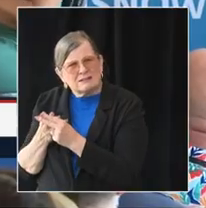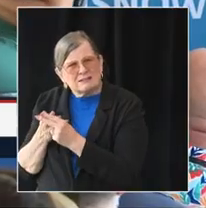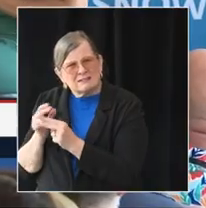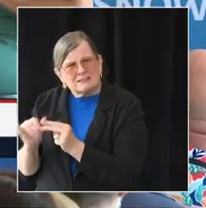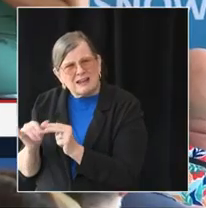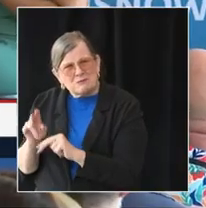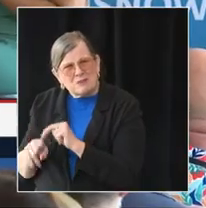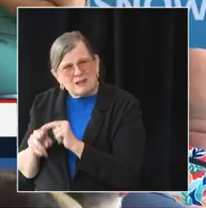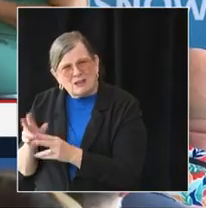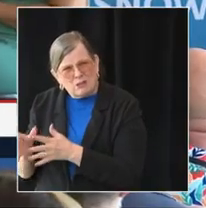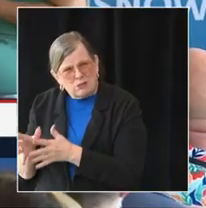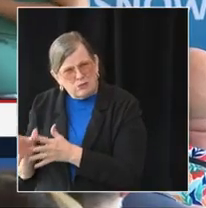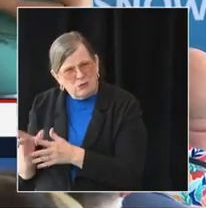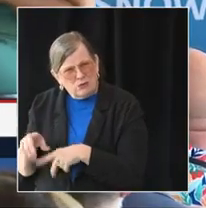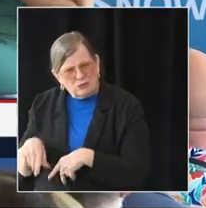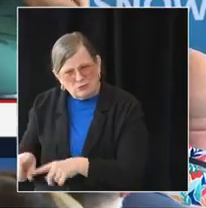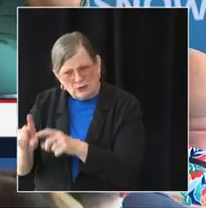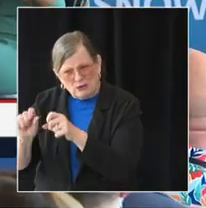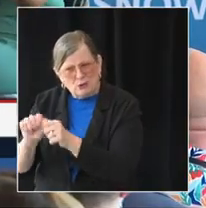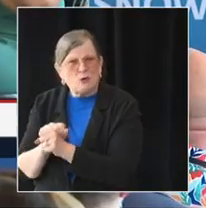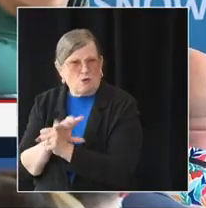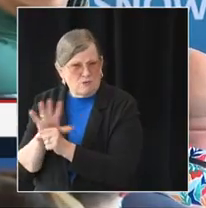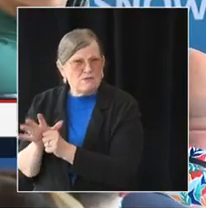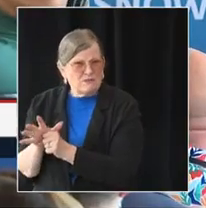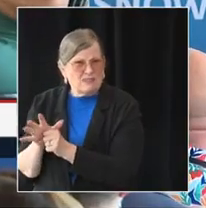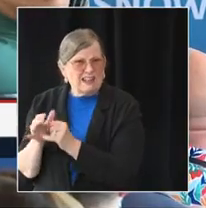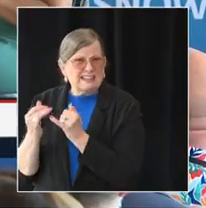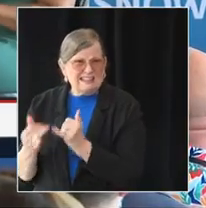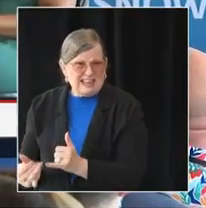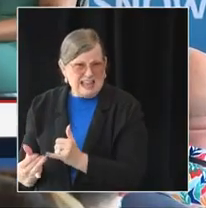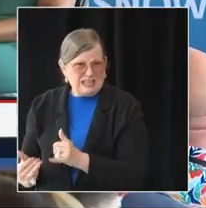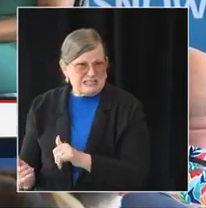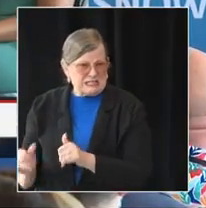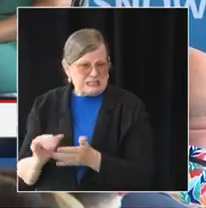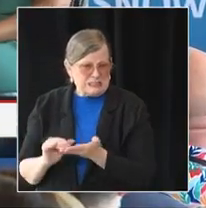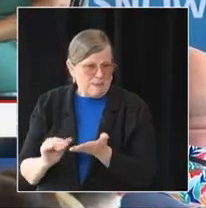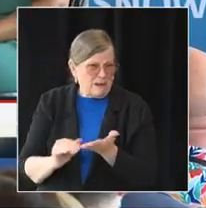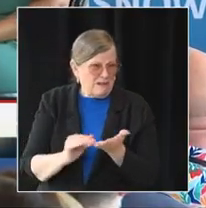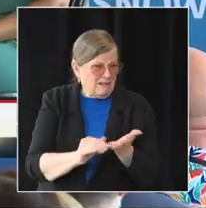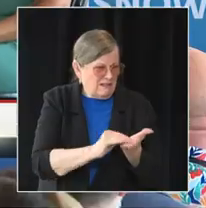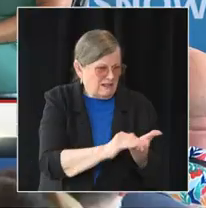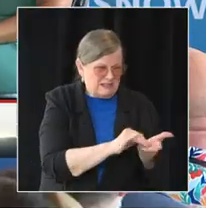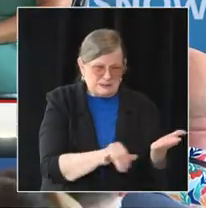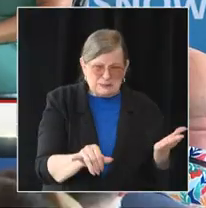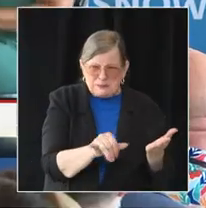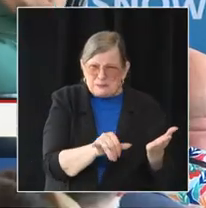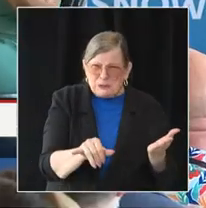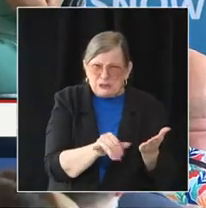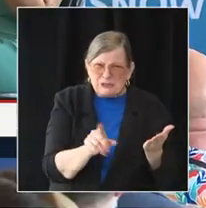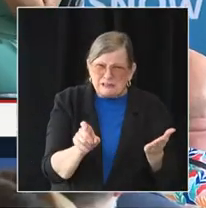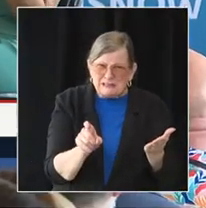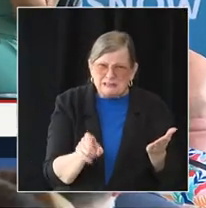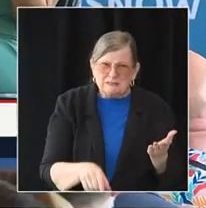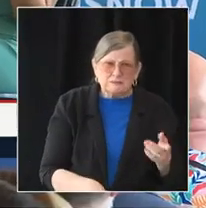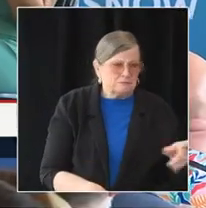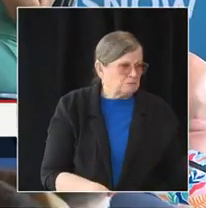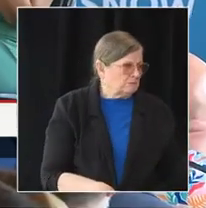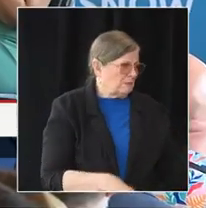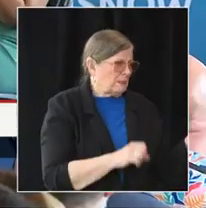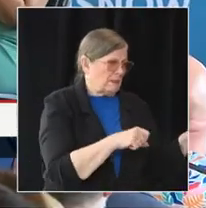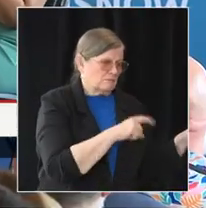with that as well, as offices were vacant downtown. Yes. Yes. So you've talked